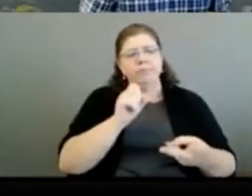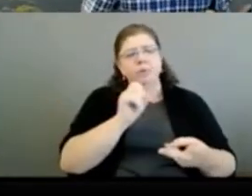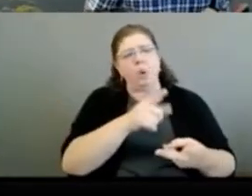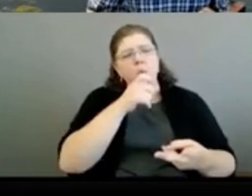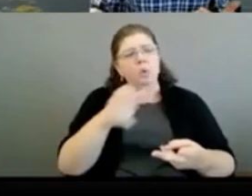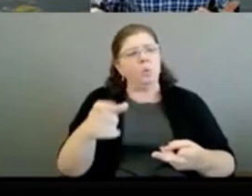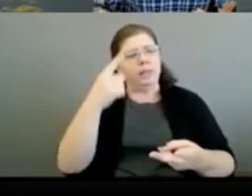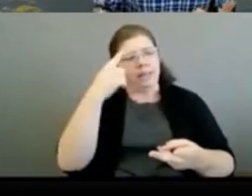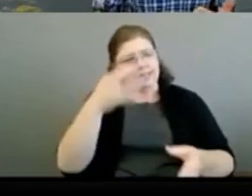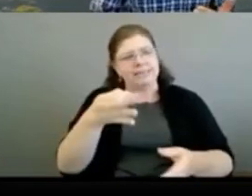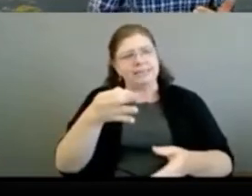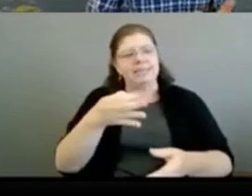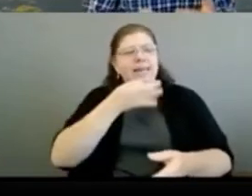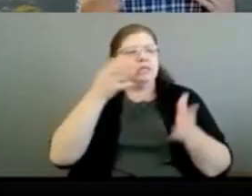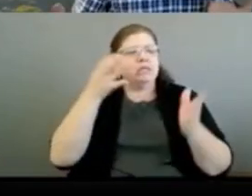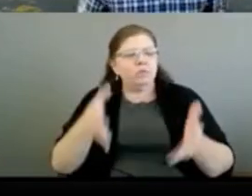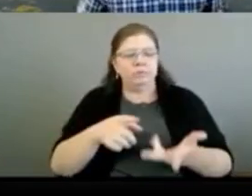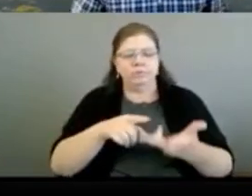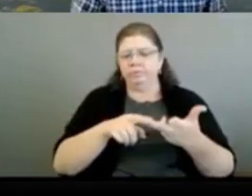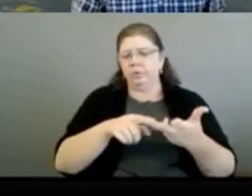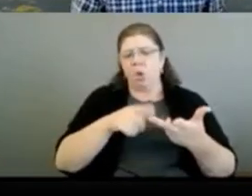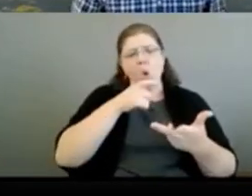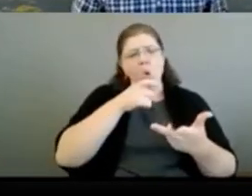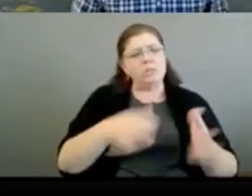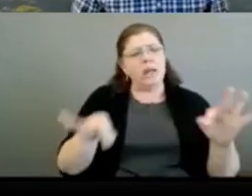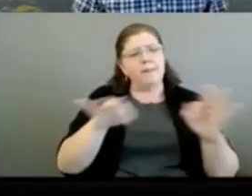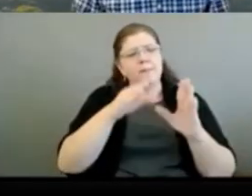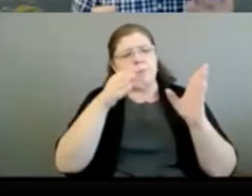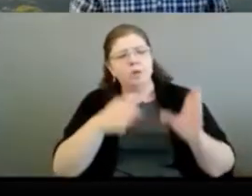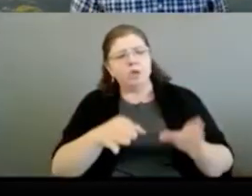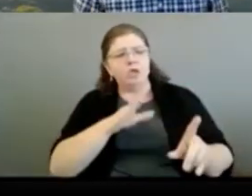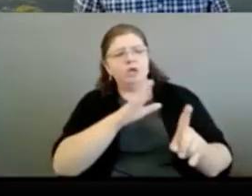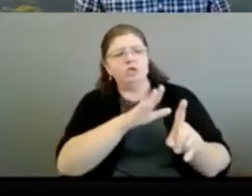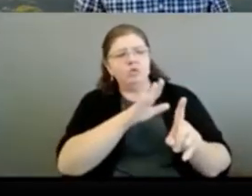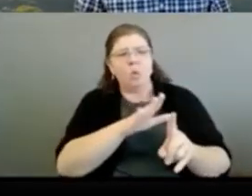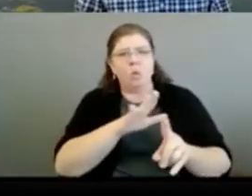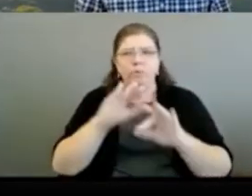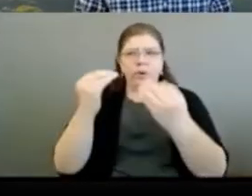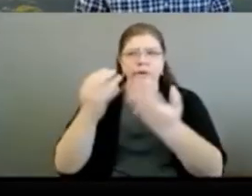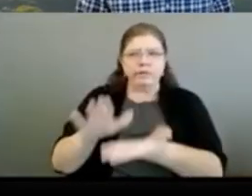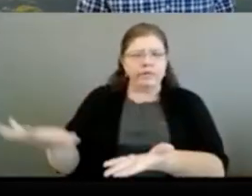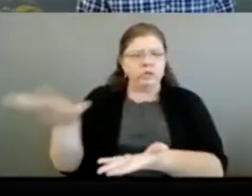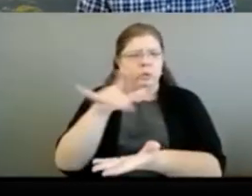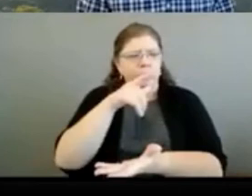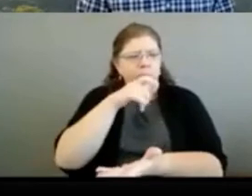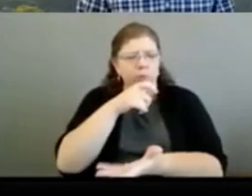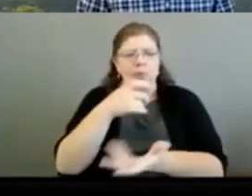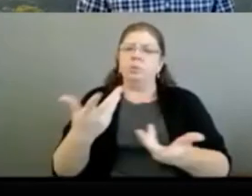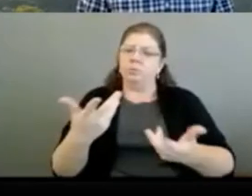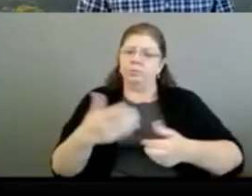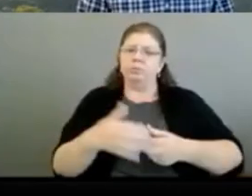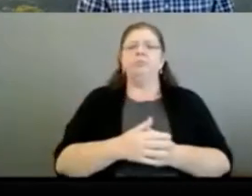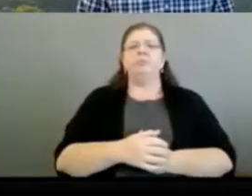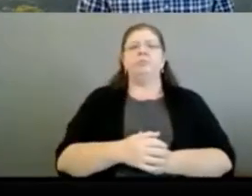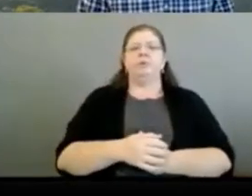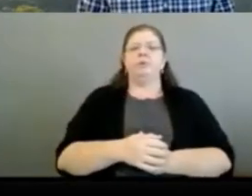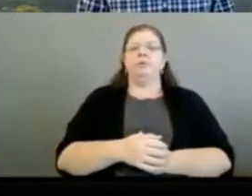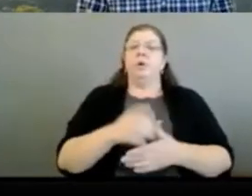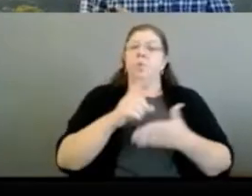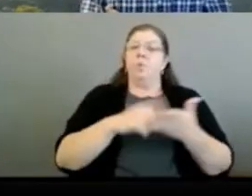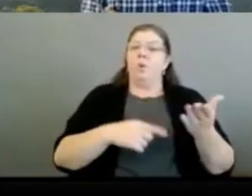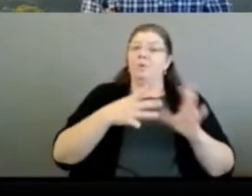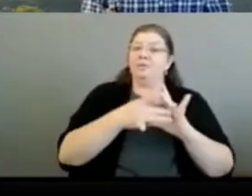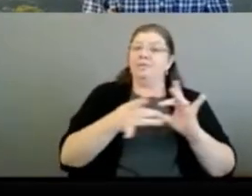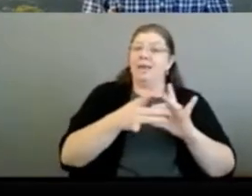Or who is an important person in your organization? So what can we say about those who are